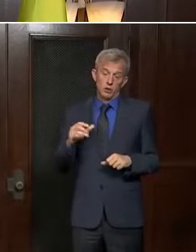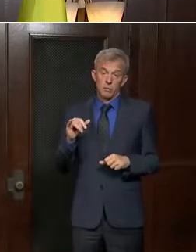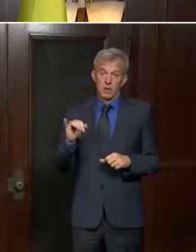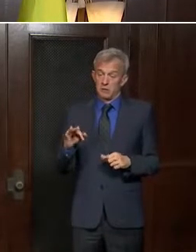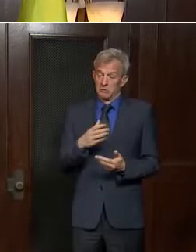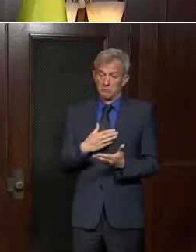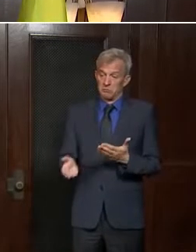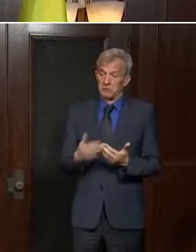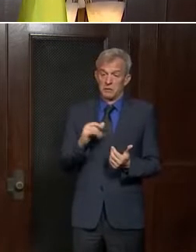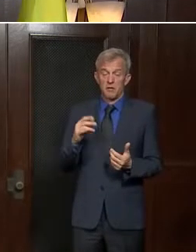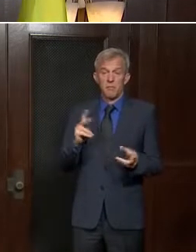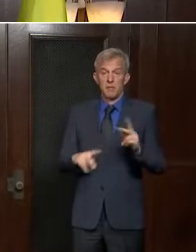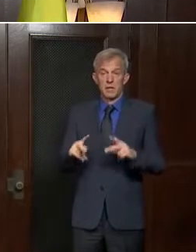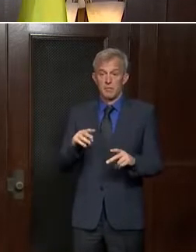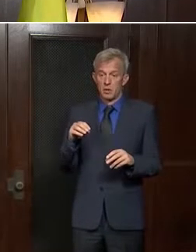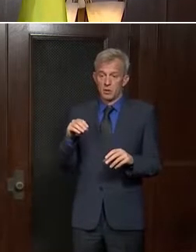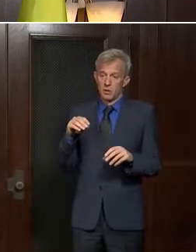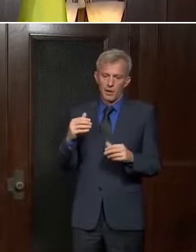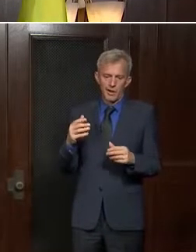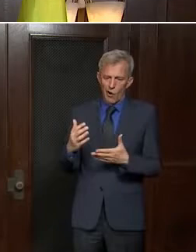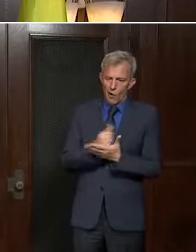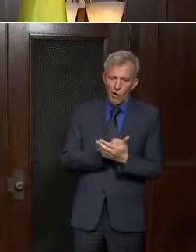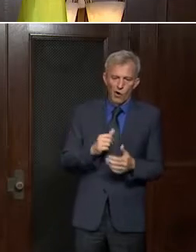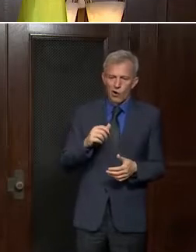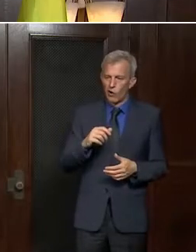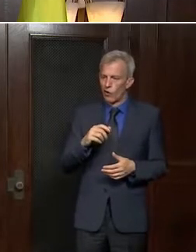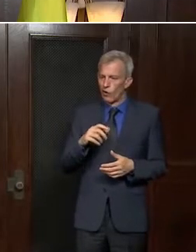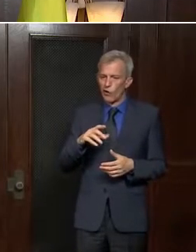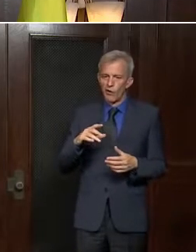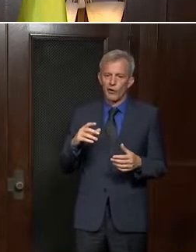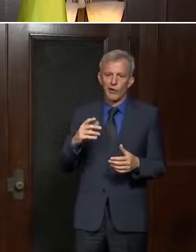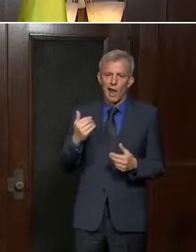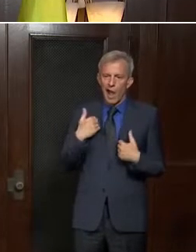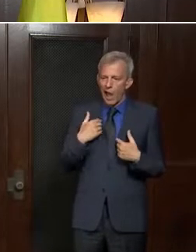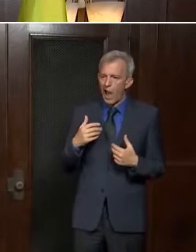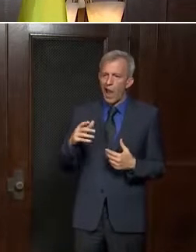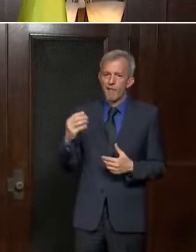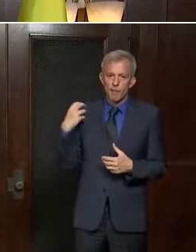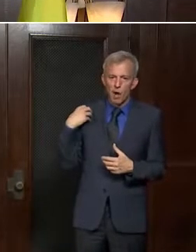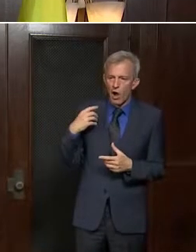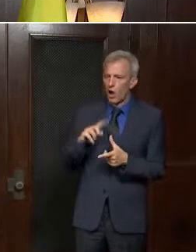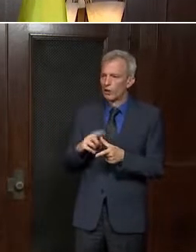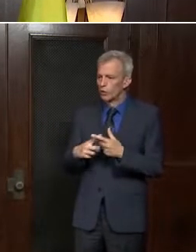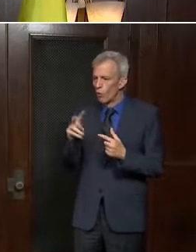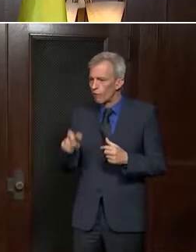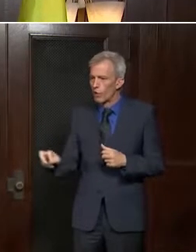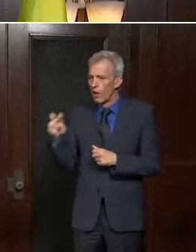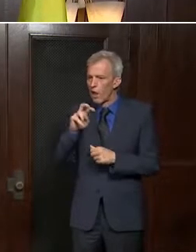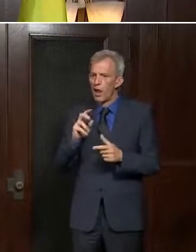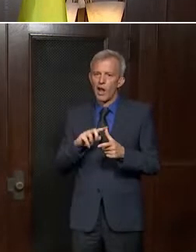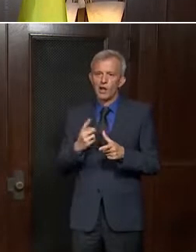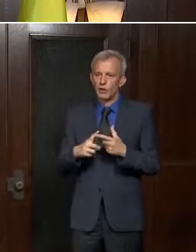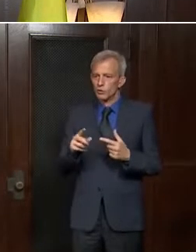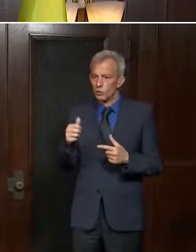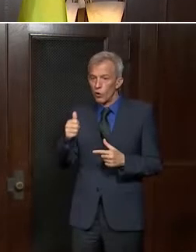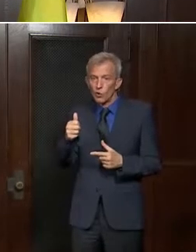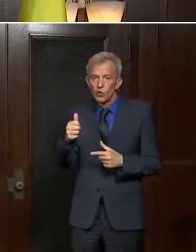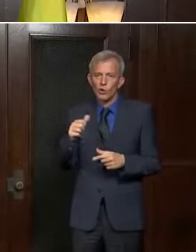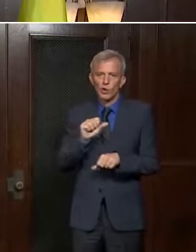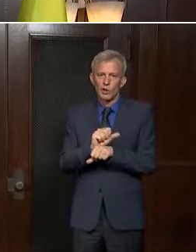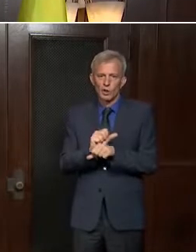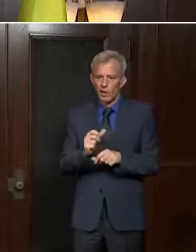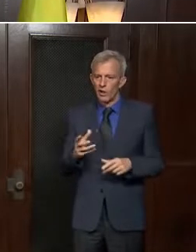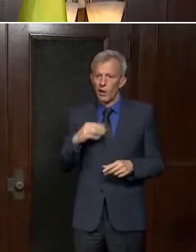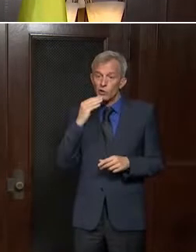them earn W-2 or 1099 income, were or are otherwise independently employed as domestic